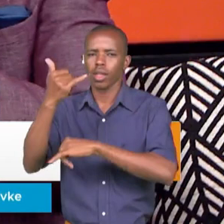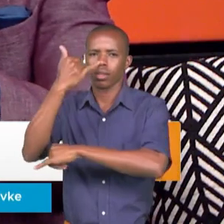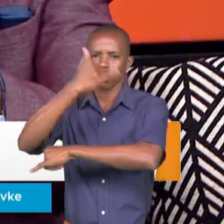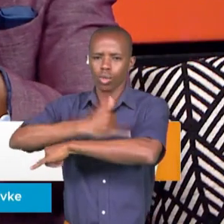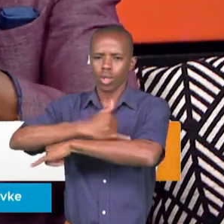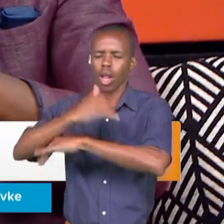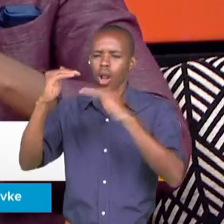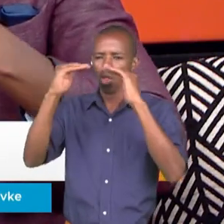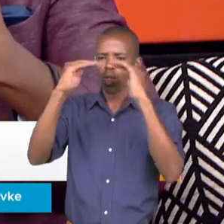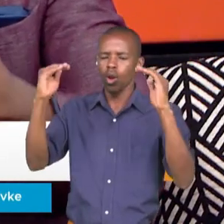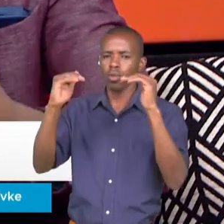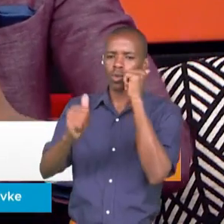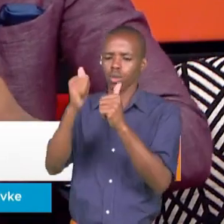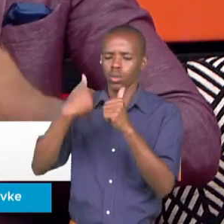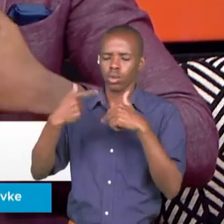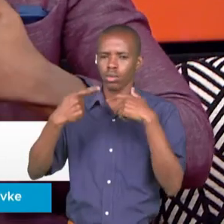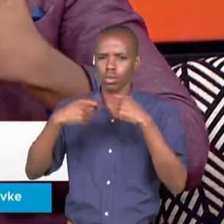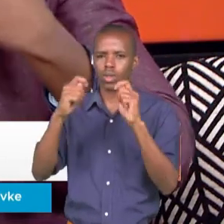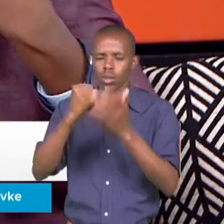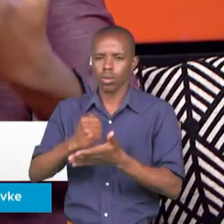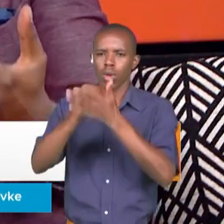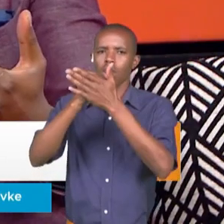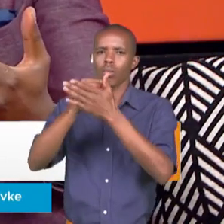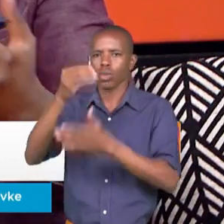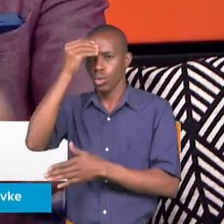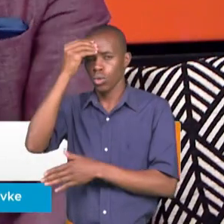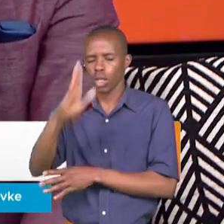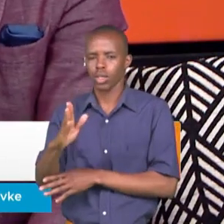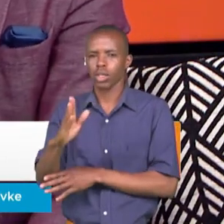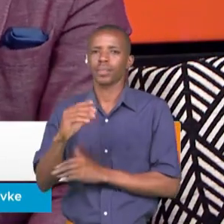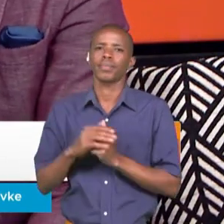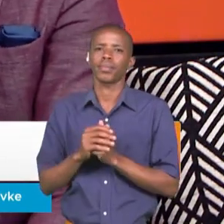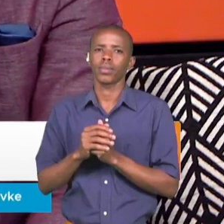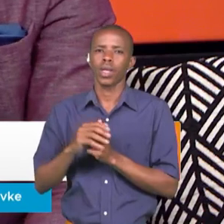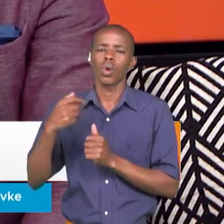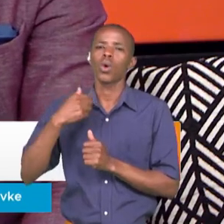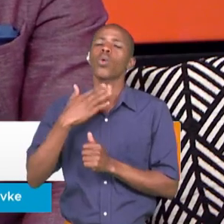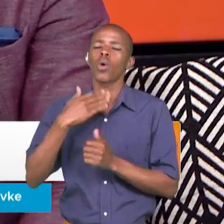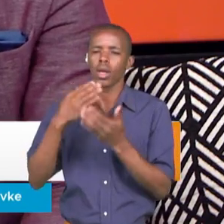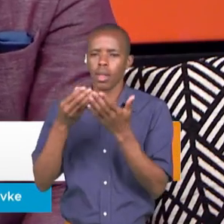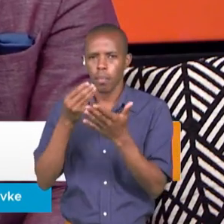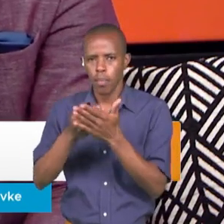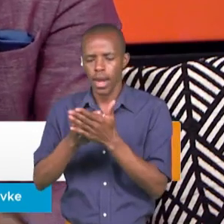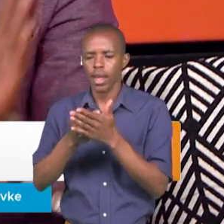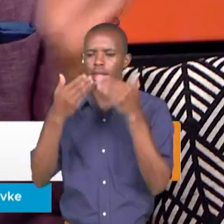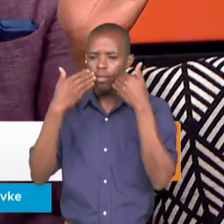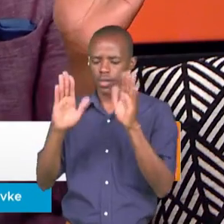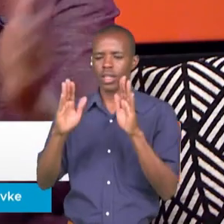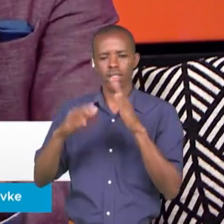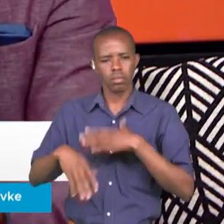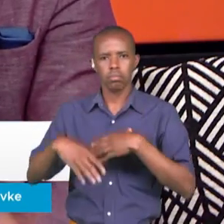the level of which we're trying to help the students to be. We just want money, the finish,